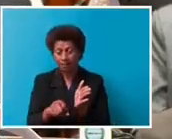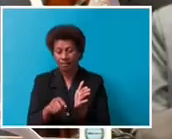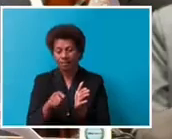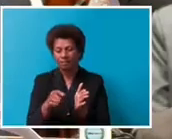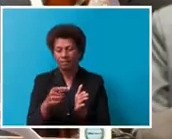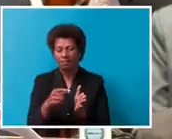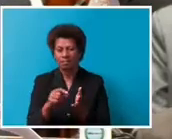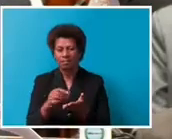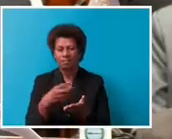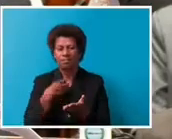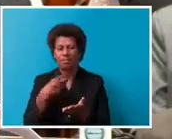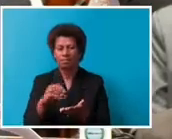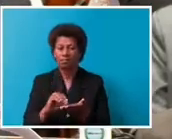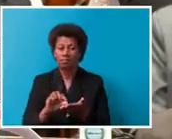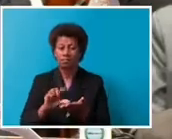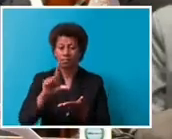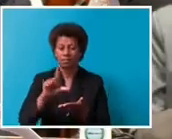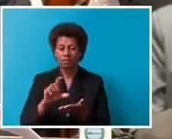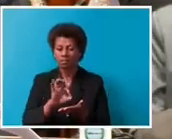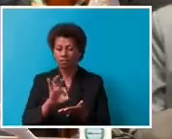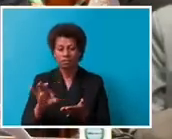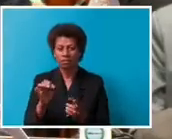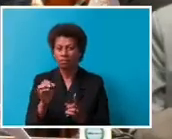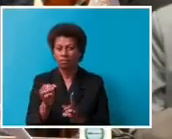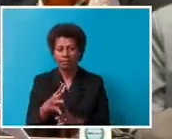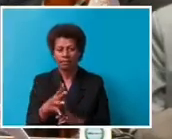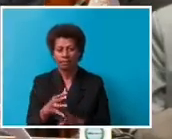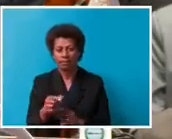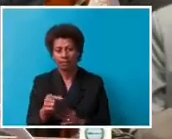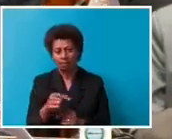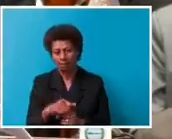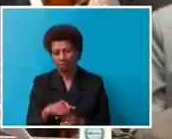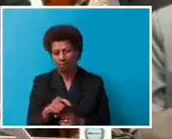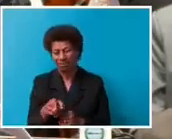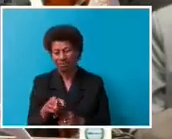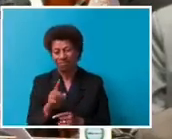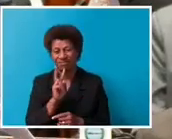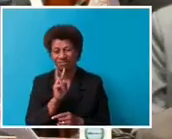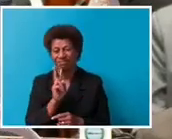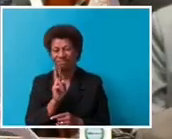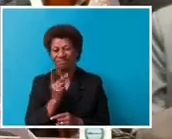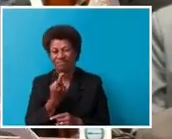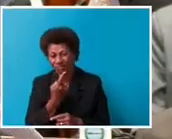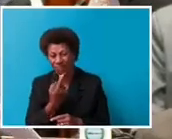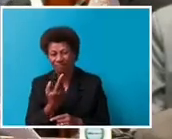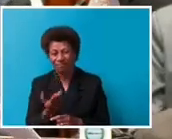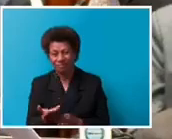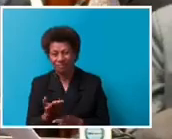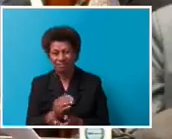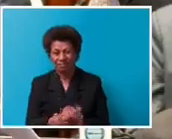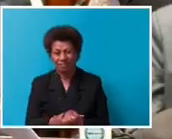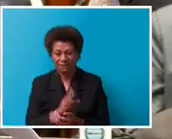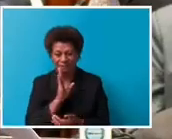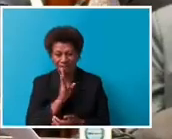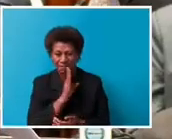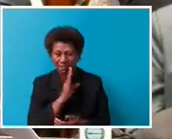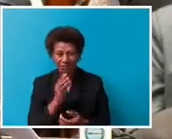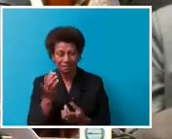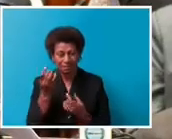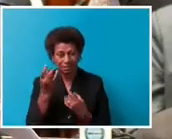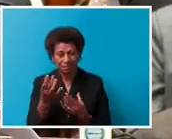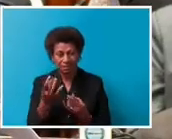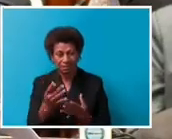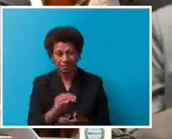unnecessary. This is misleading, Mr. Speaker. Given the massive funding needs for rebuilding public